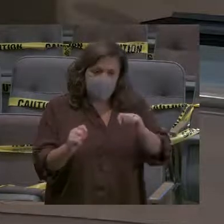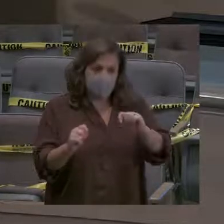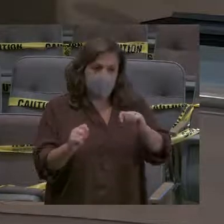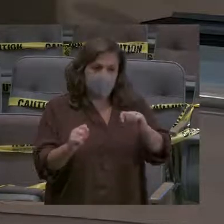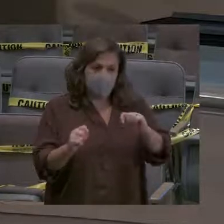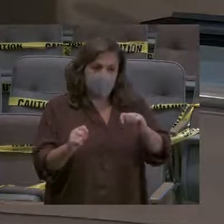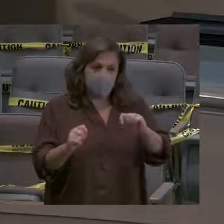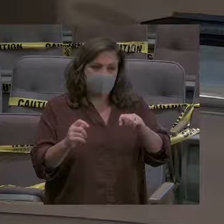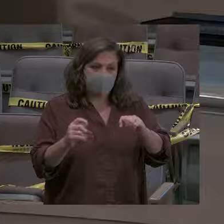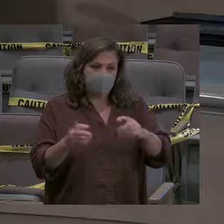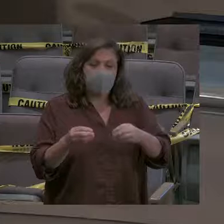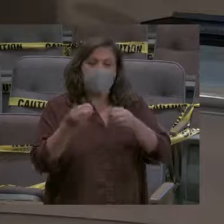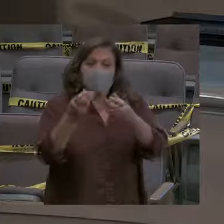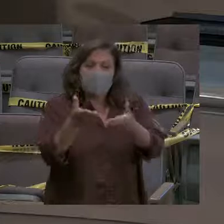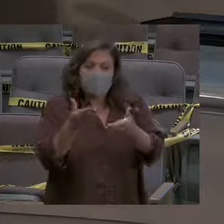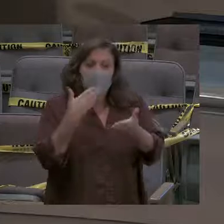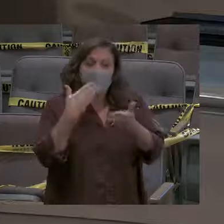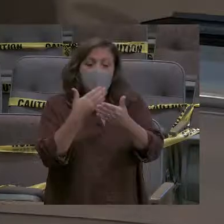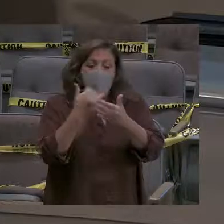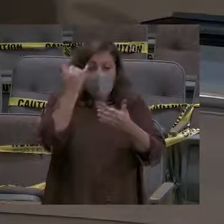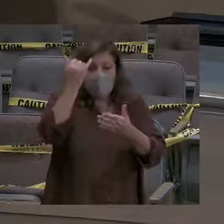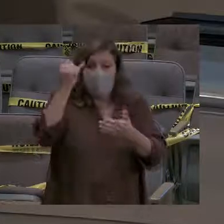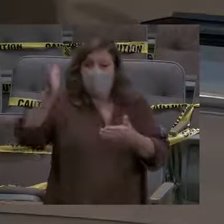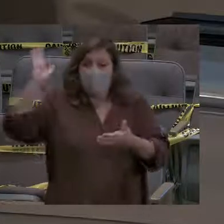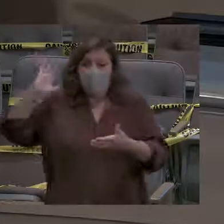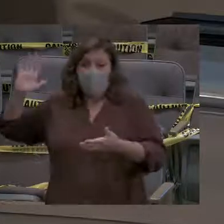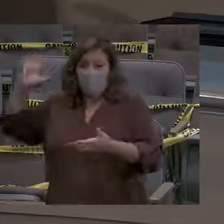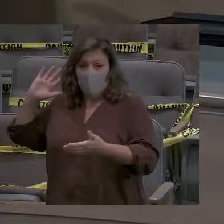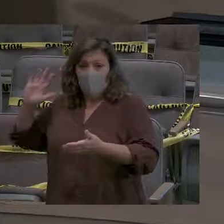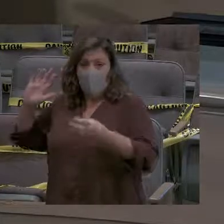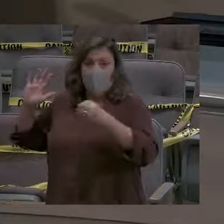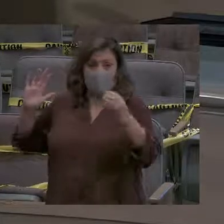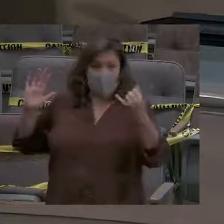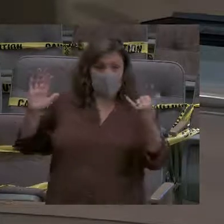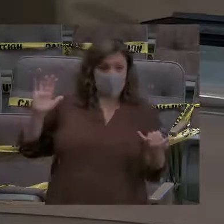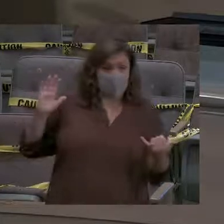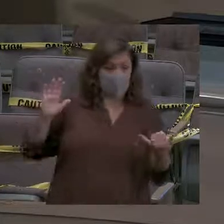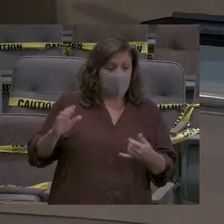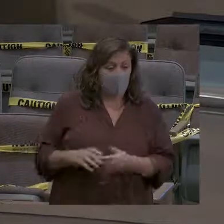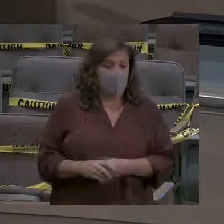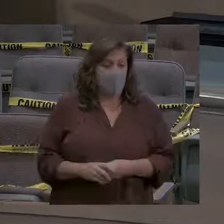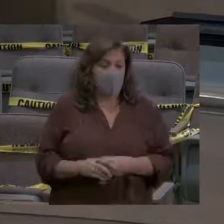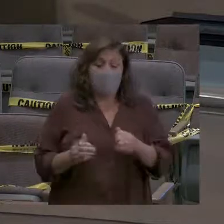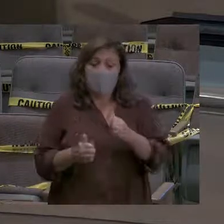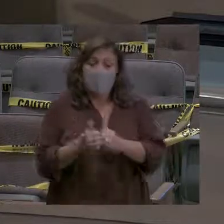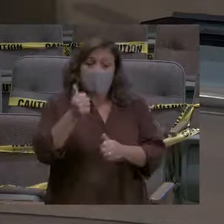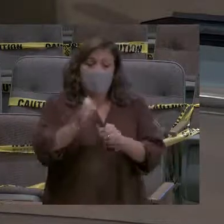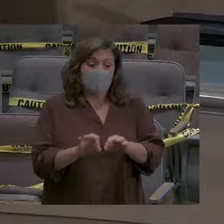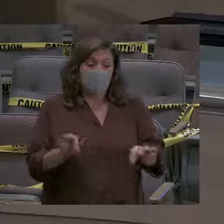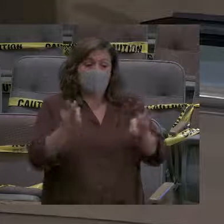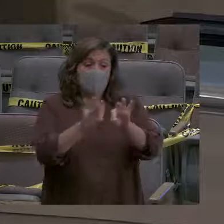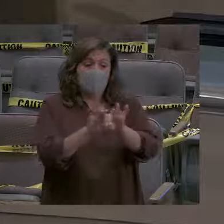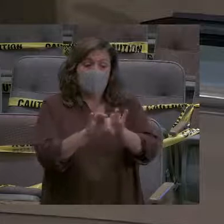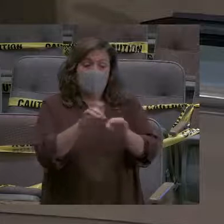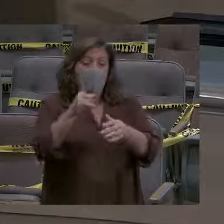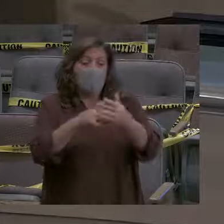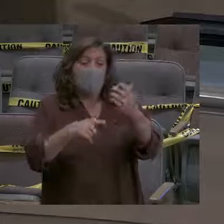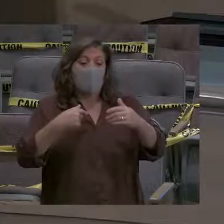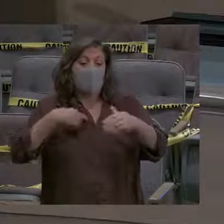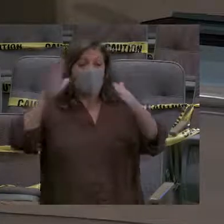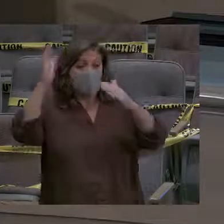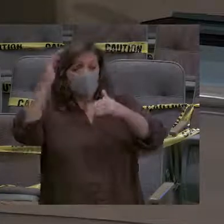give you an appraisal of where we were then, where we are now, and probably more importantly, what we anticipate